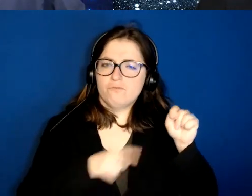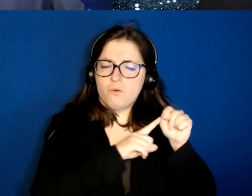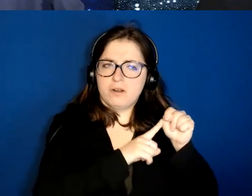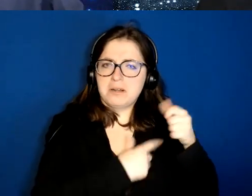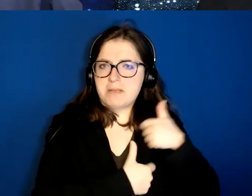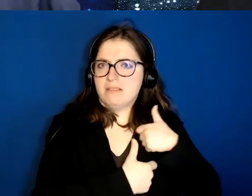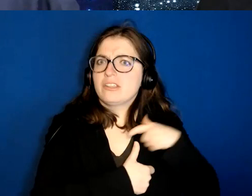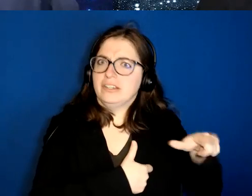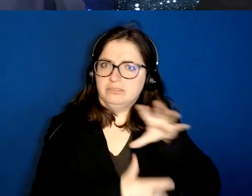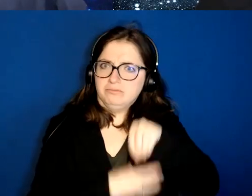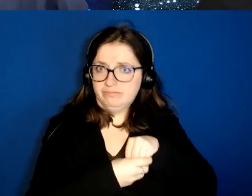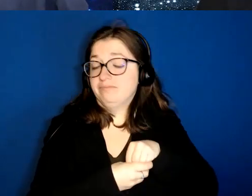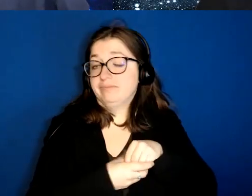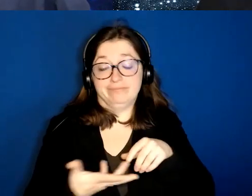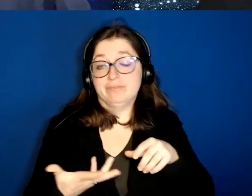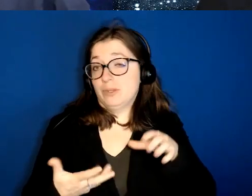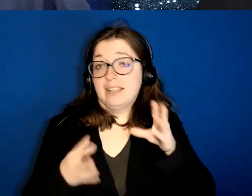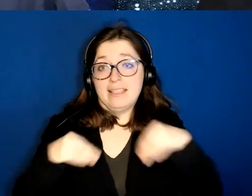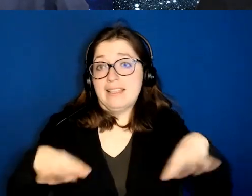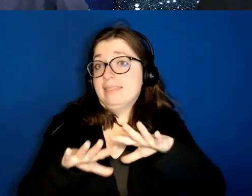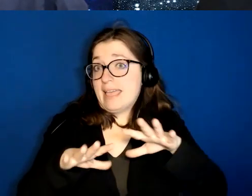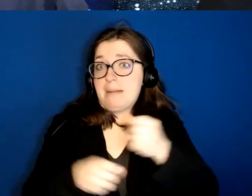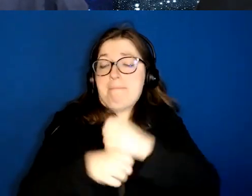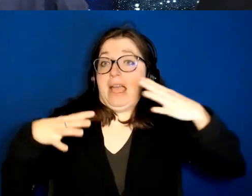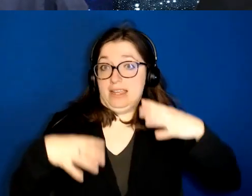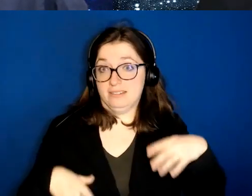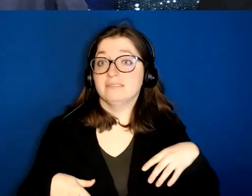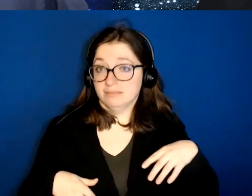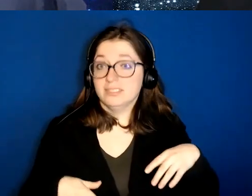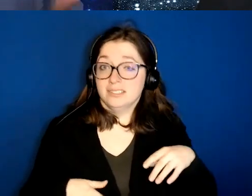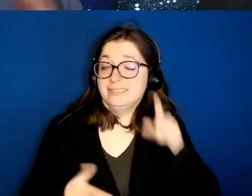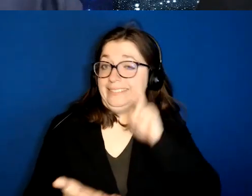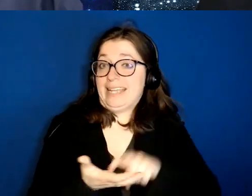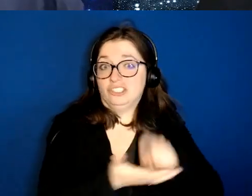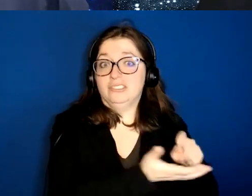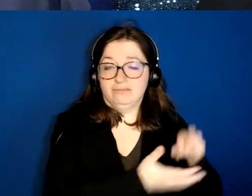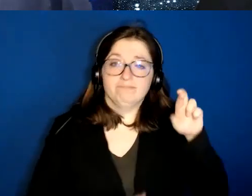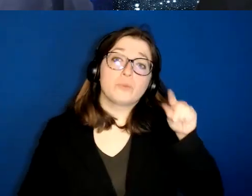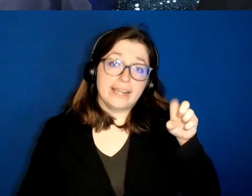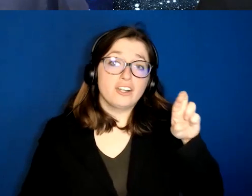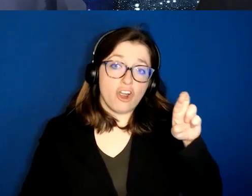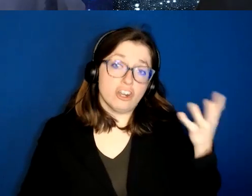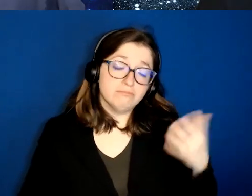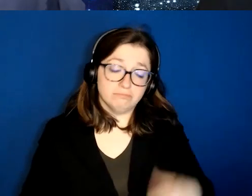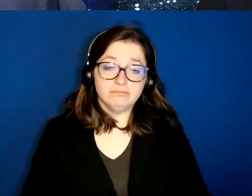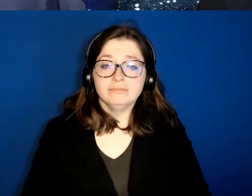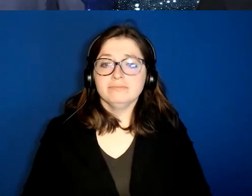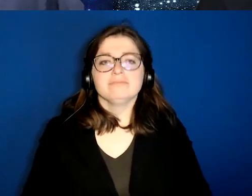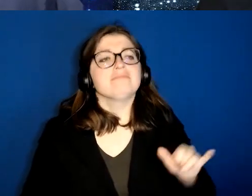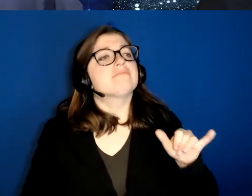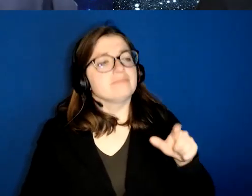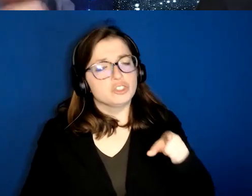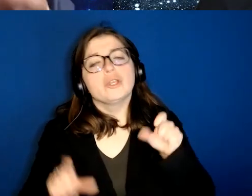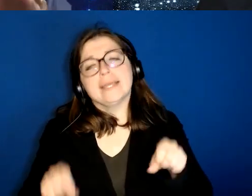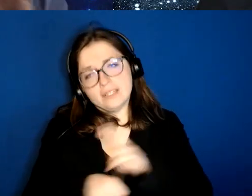imagery. Yeah, I was wondering how you did it. Radar would be the way, I guess. There are different techniques. You know, you can use metal detectors as